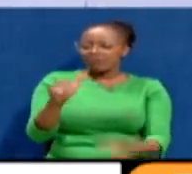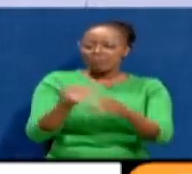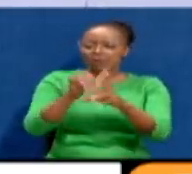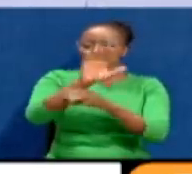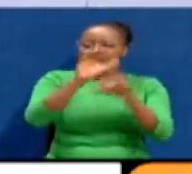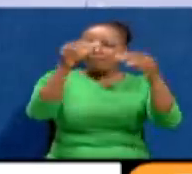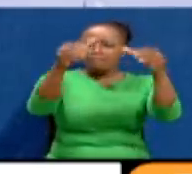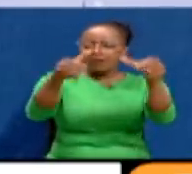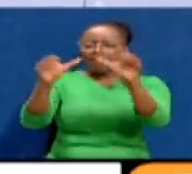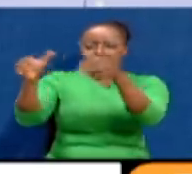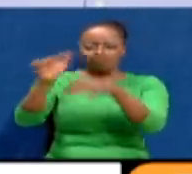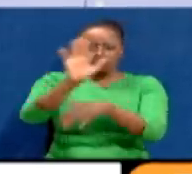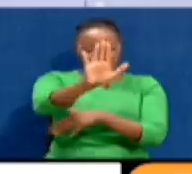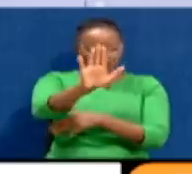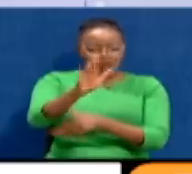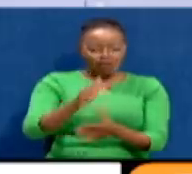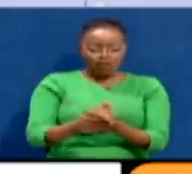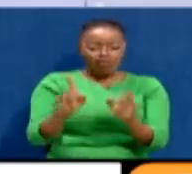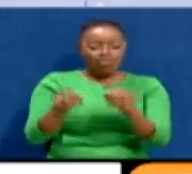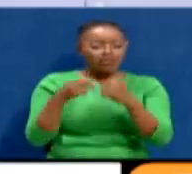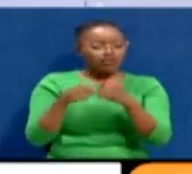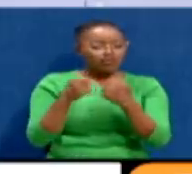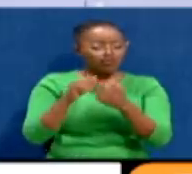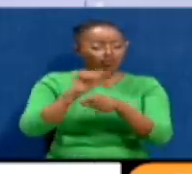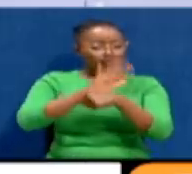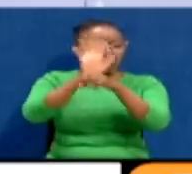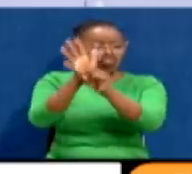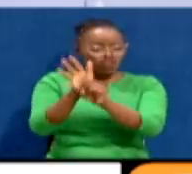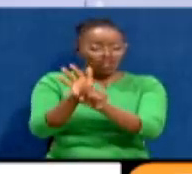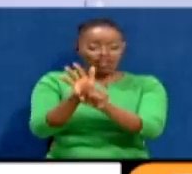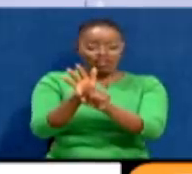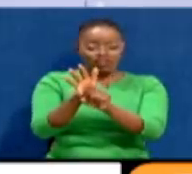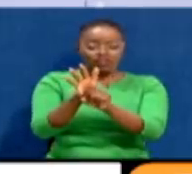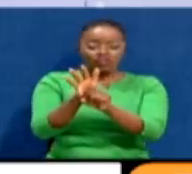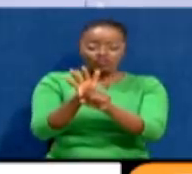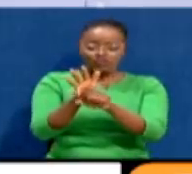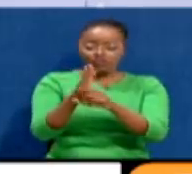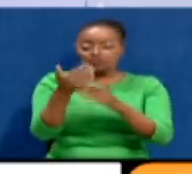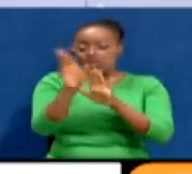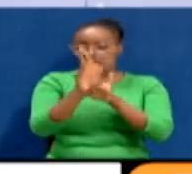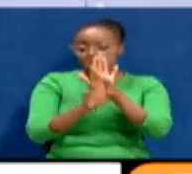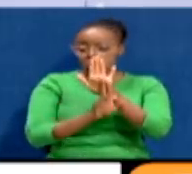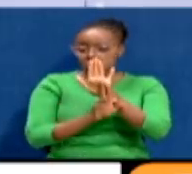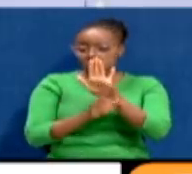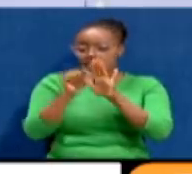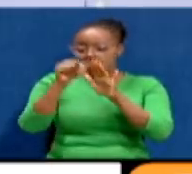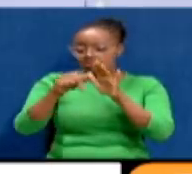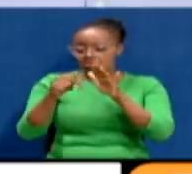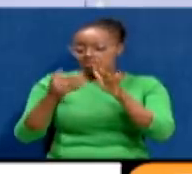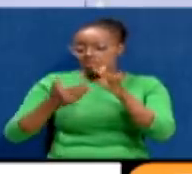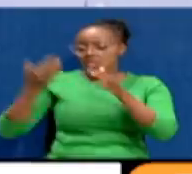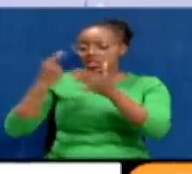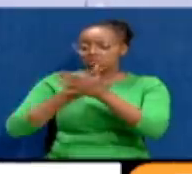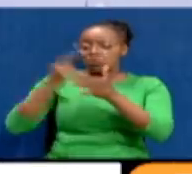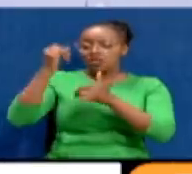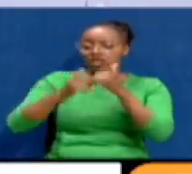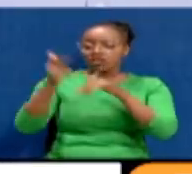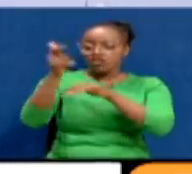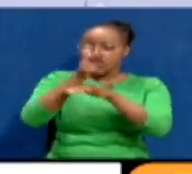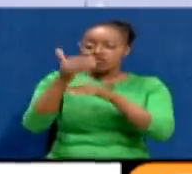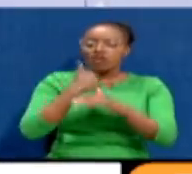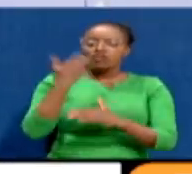your parties actually violated COVID-19 restrictions this weekend. And we have that